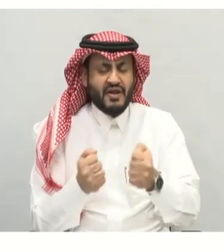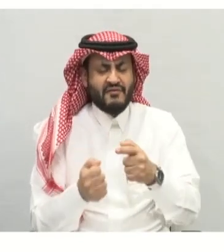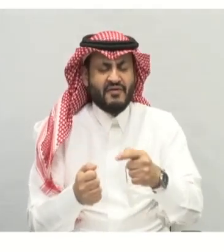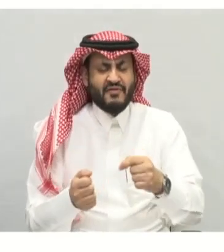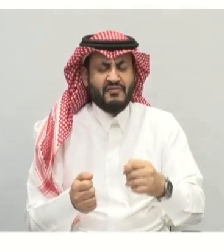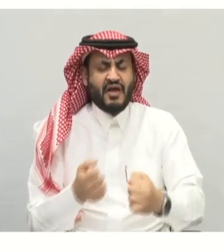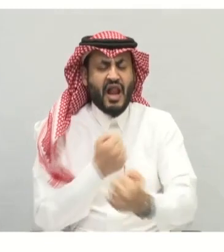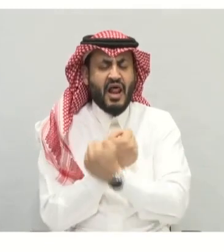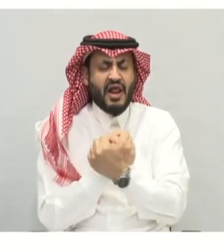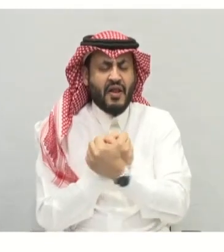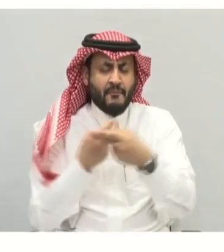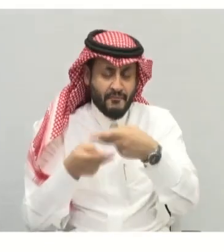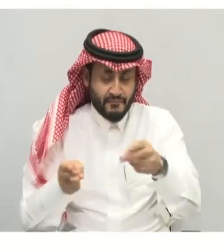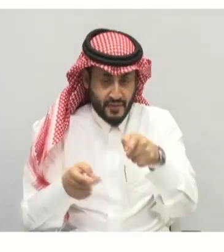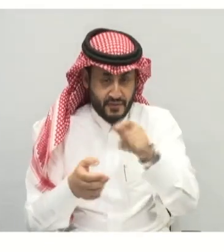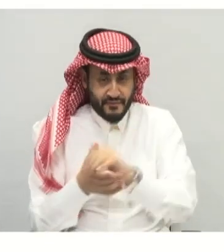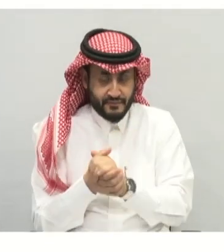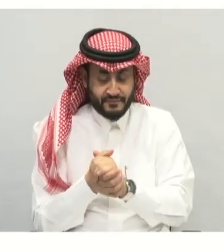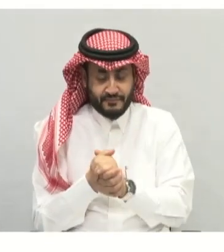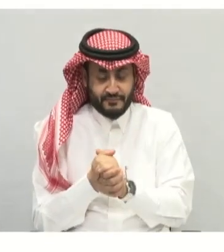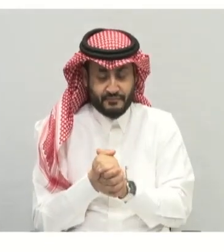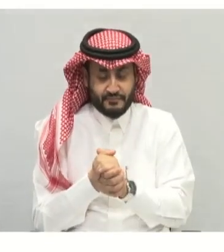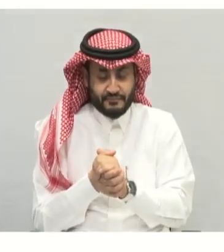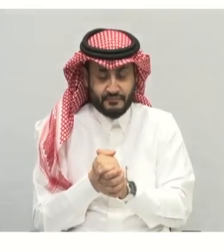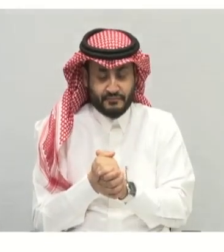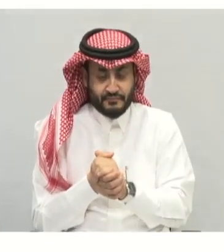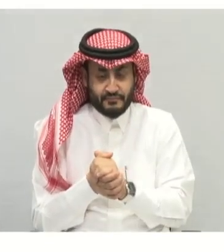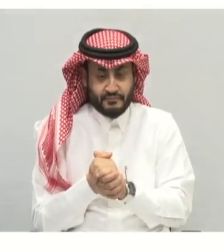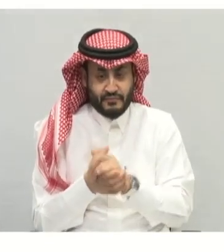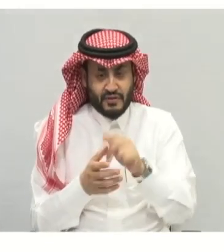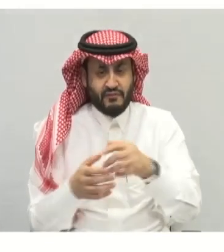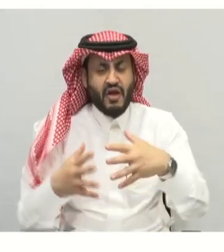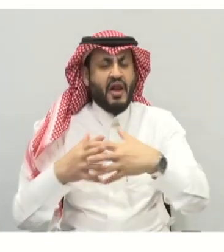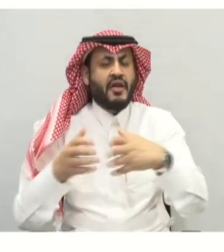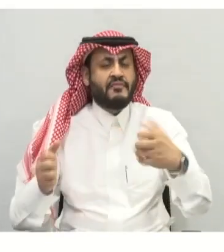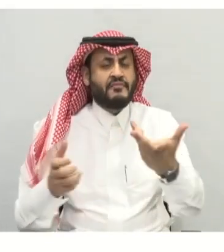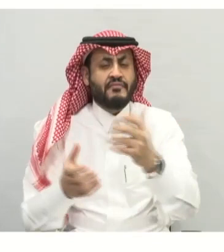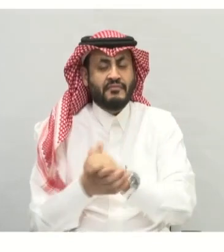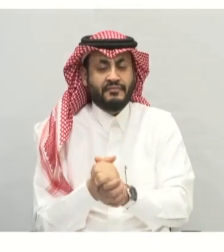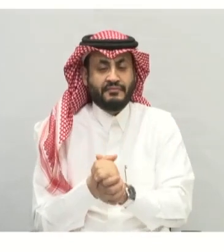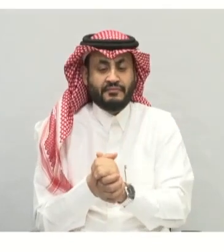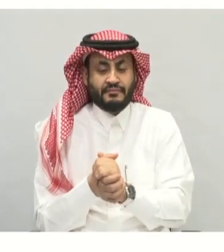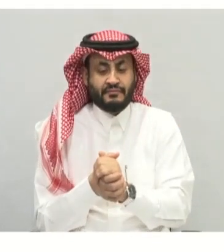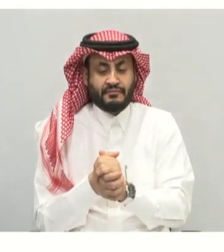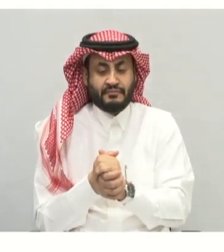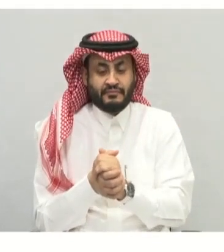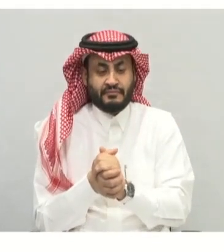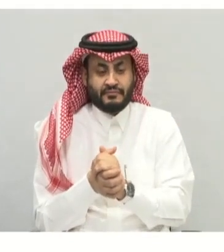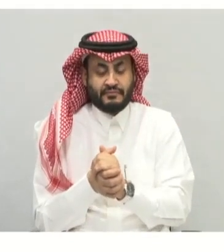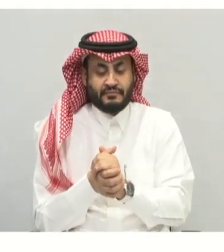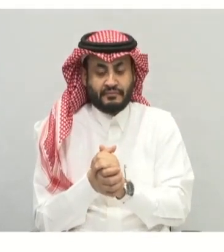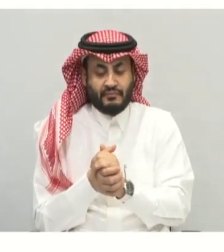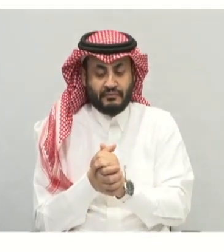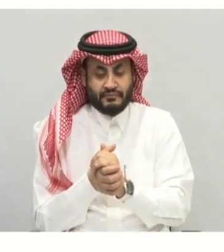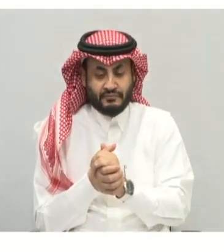of cultural differences and if you if it's if you're on experience or the experience of someone you know